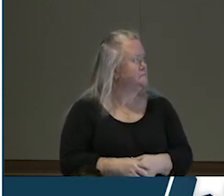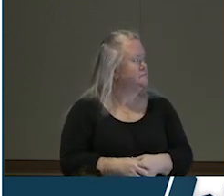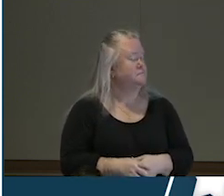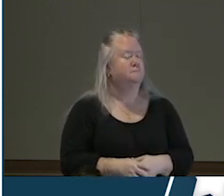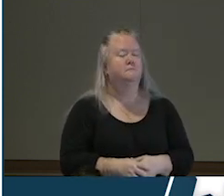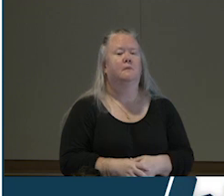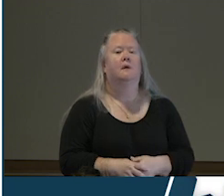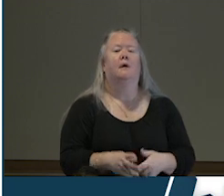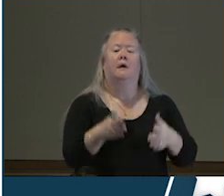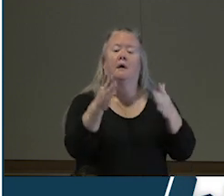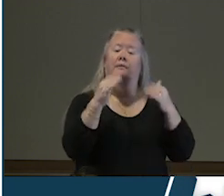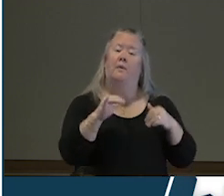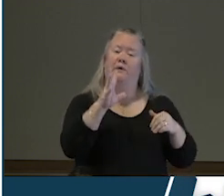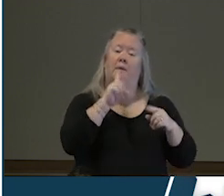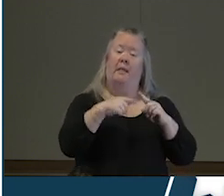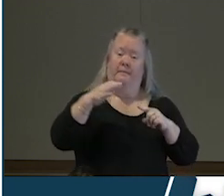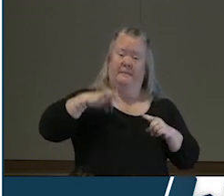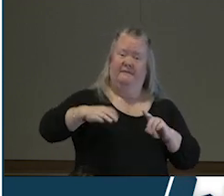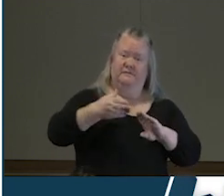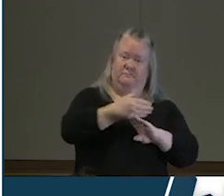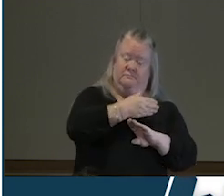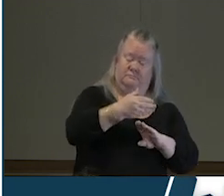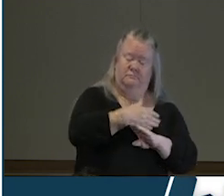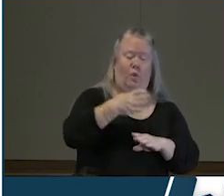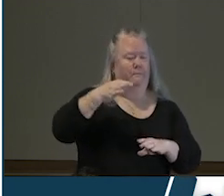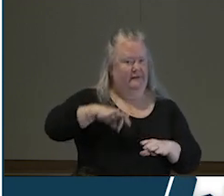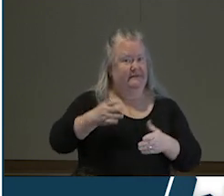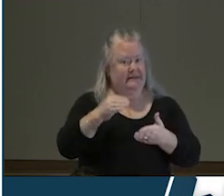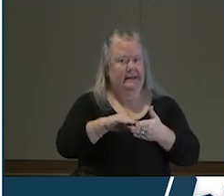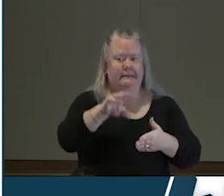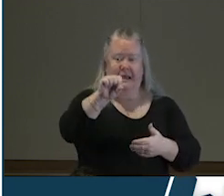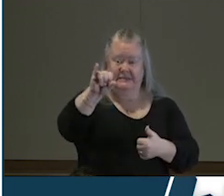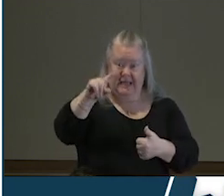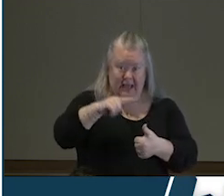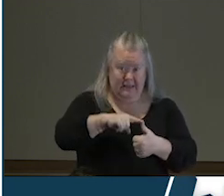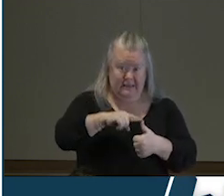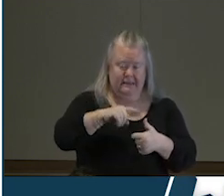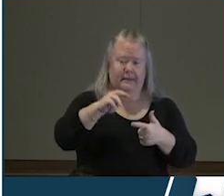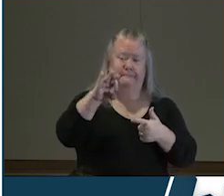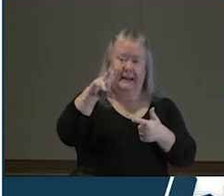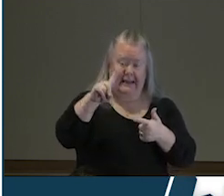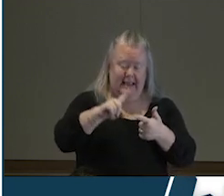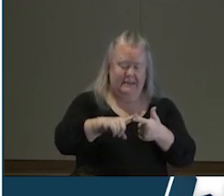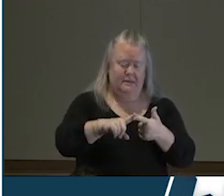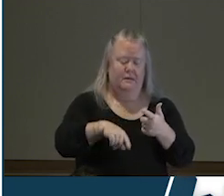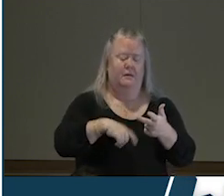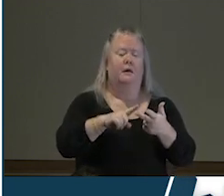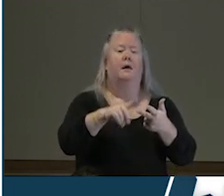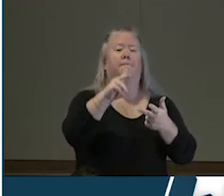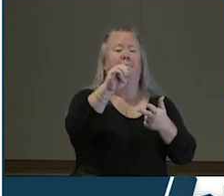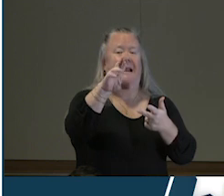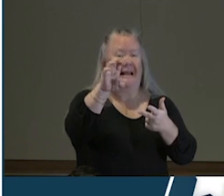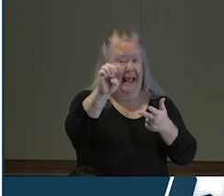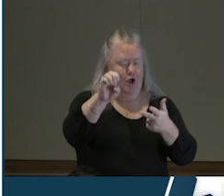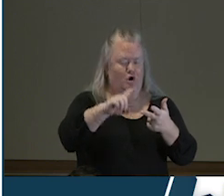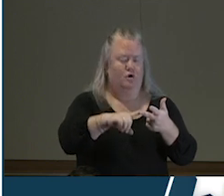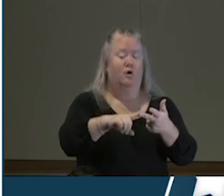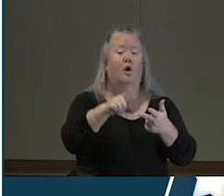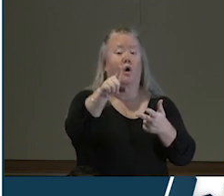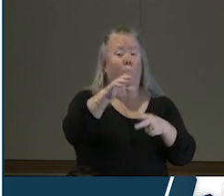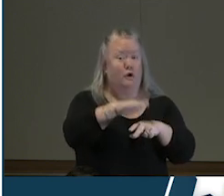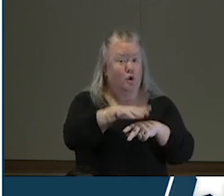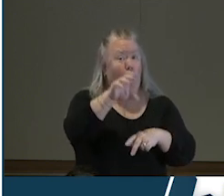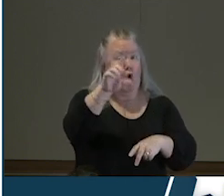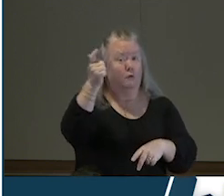And then we were talking about the benefits before, right? So those benefits, again, SSI, Medicaid, Medicare. When you go on